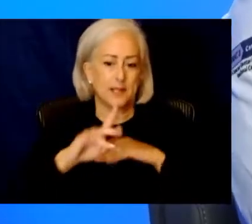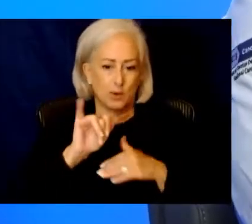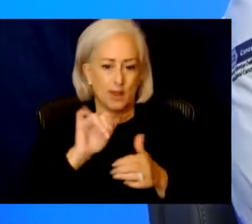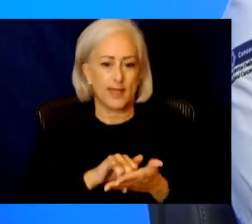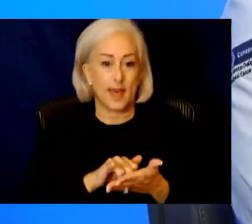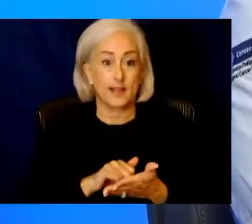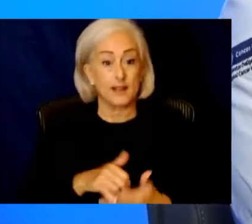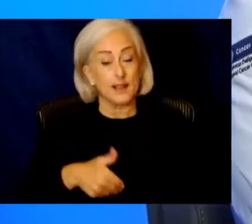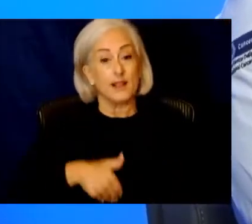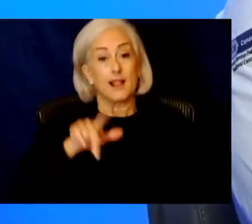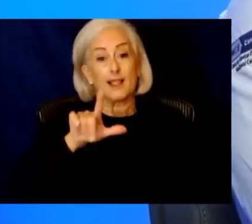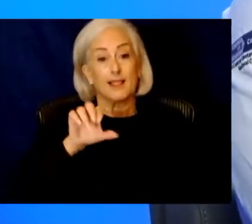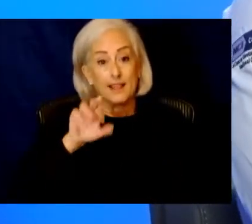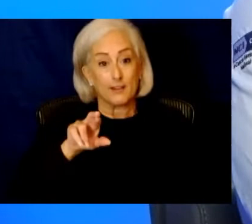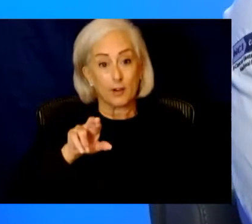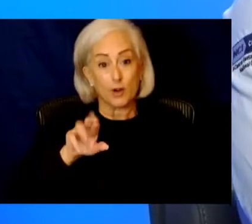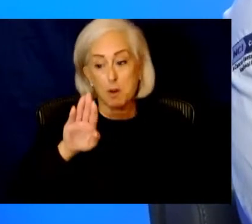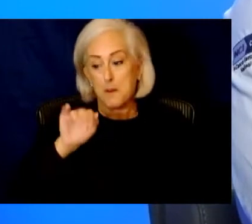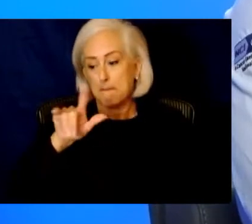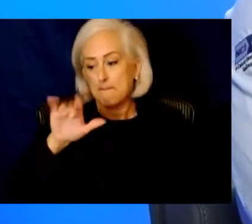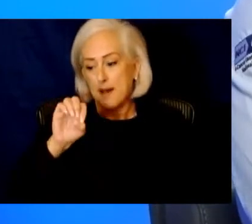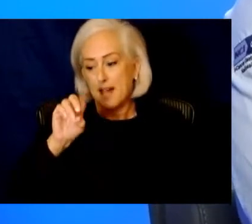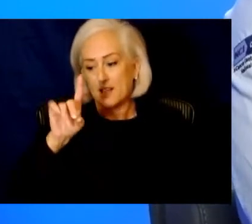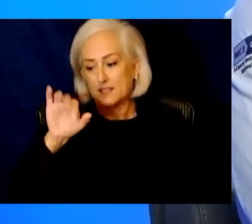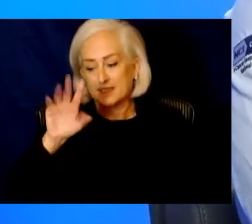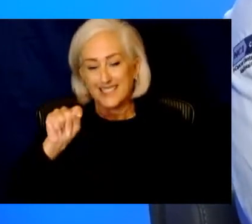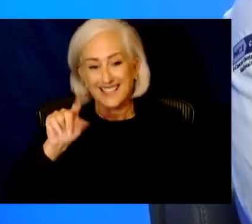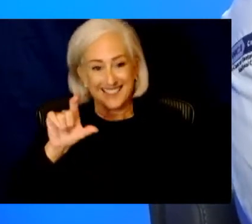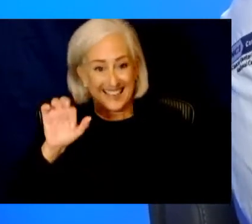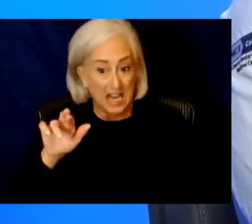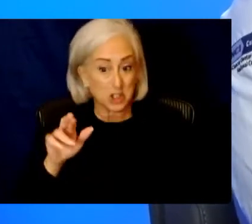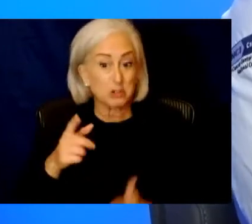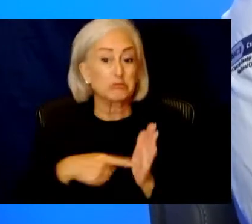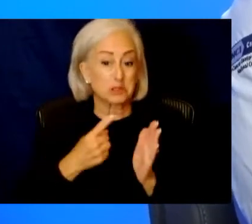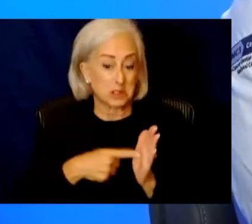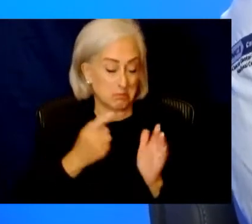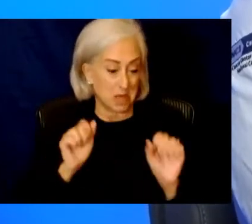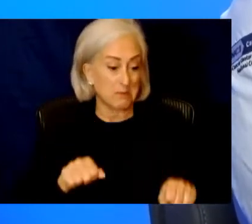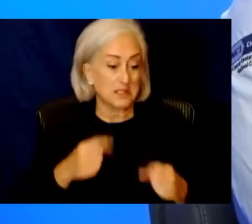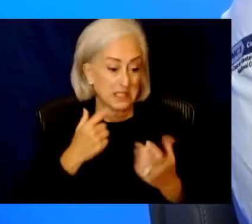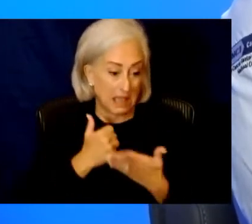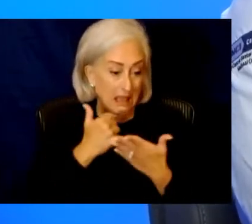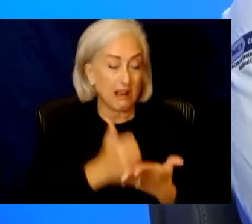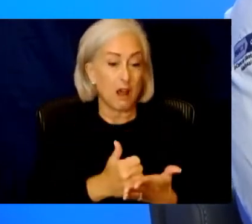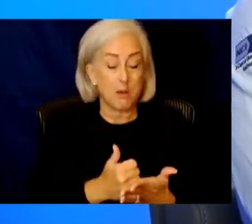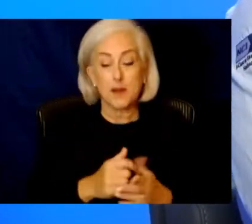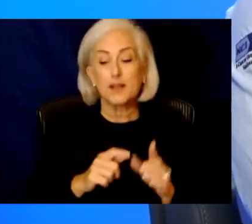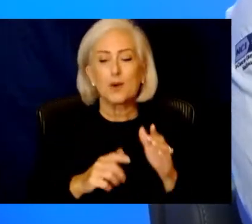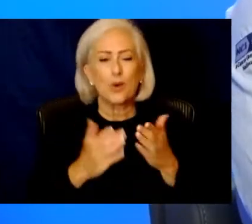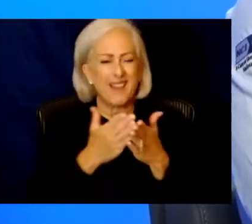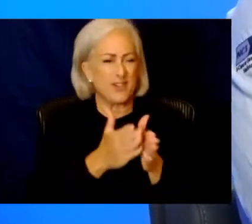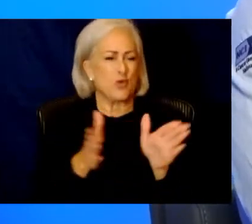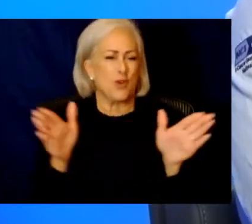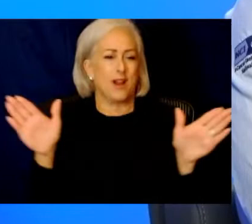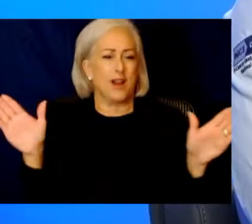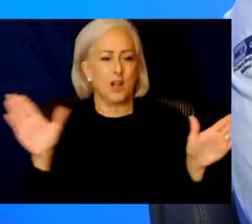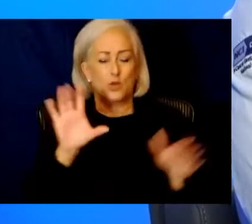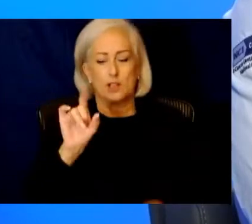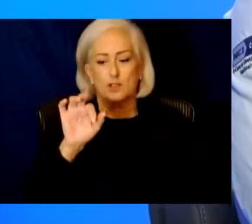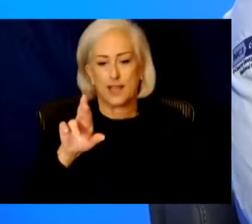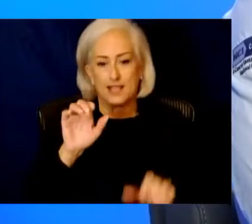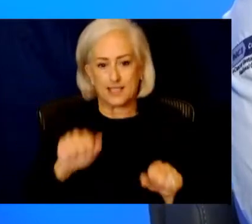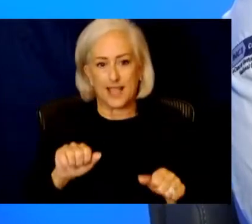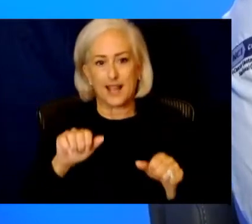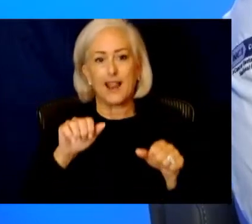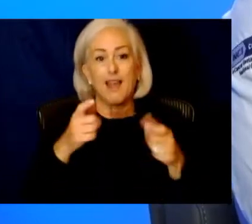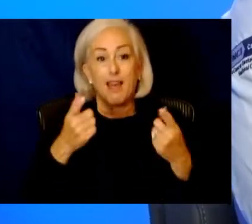cancers or bile duct cancers. So it's a wide range of cancers that could occur because of all the mutations that happen